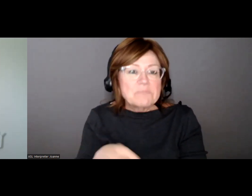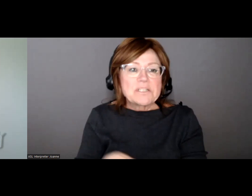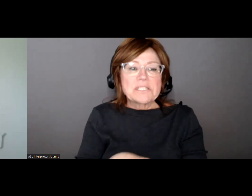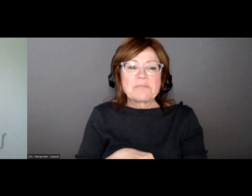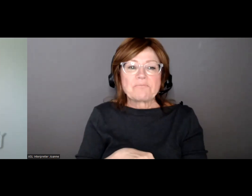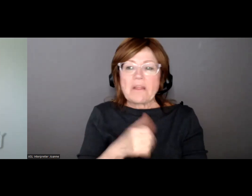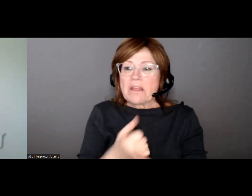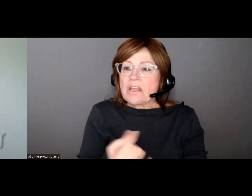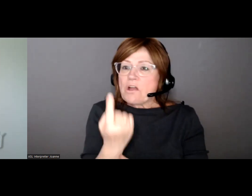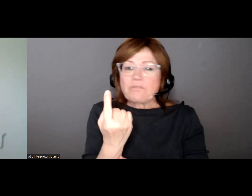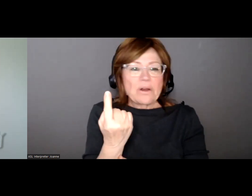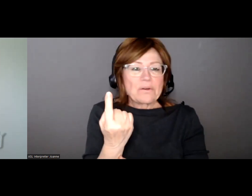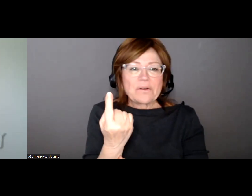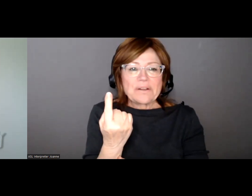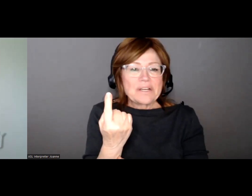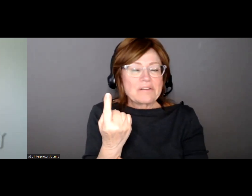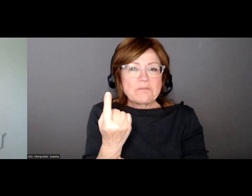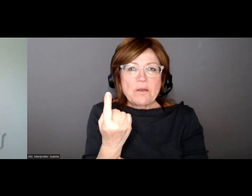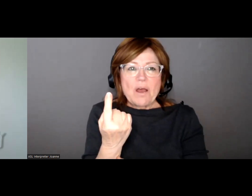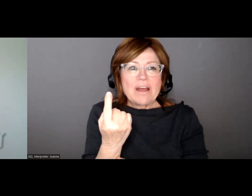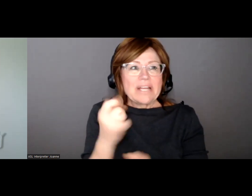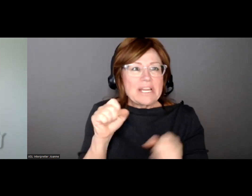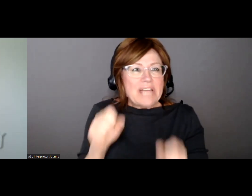Everyone is we can always all learn from each other.